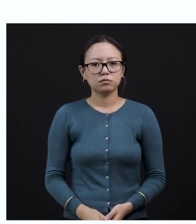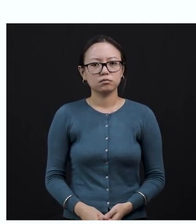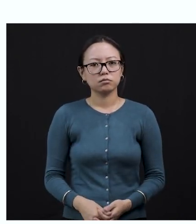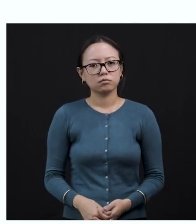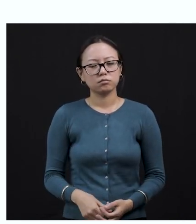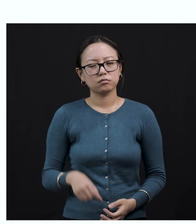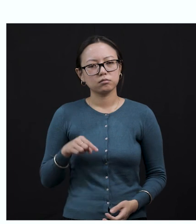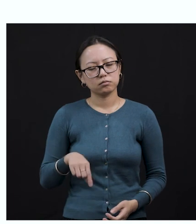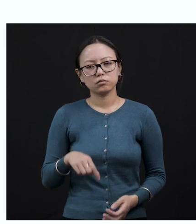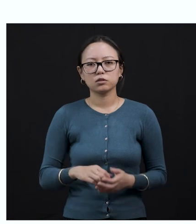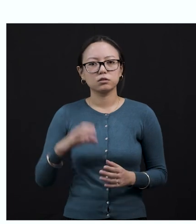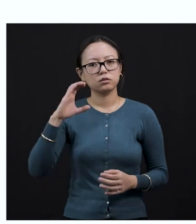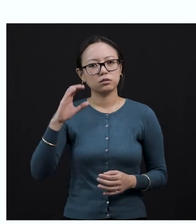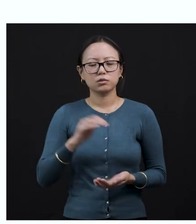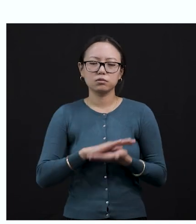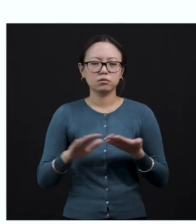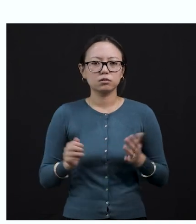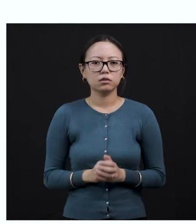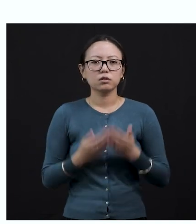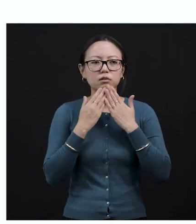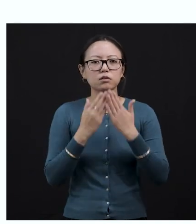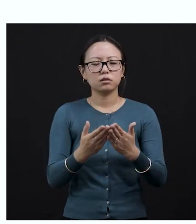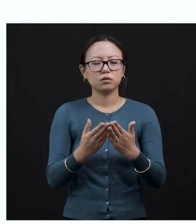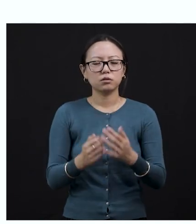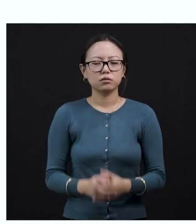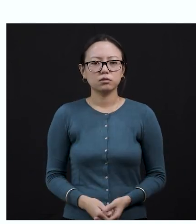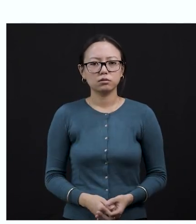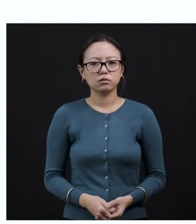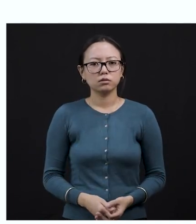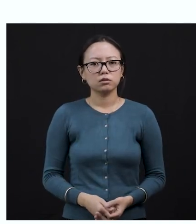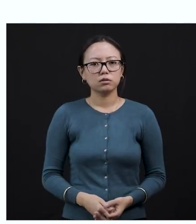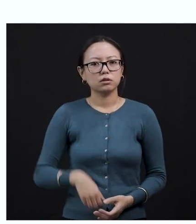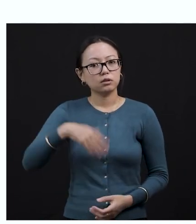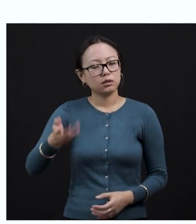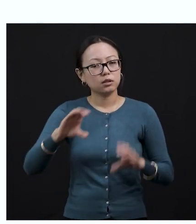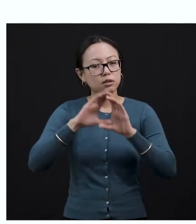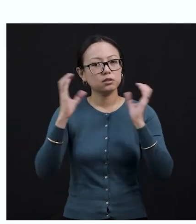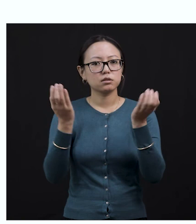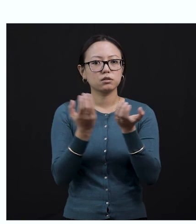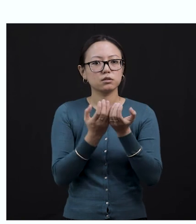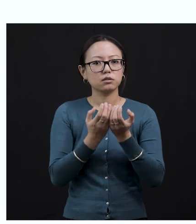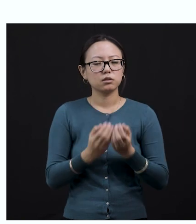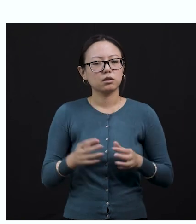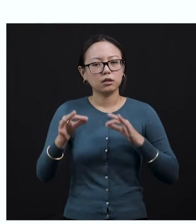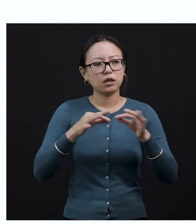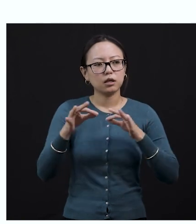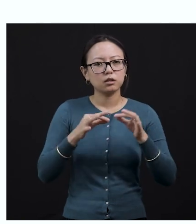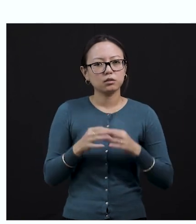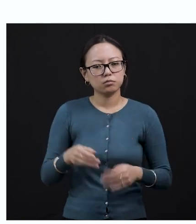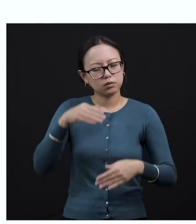is it about this chapter. Thank you very much, my dear students. In the second video,